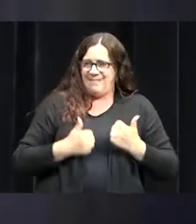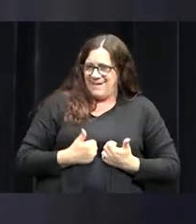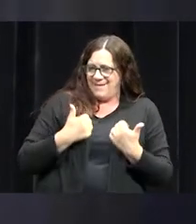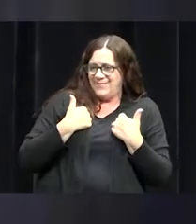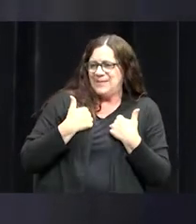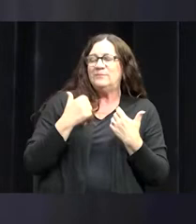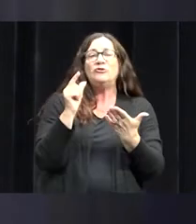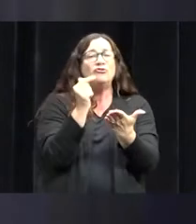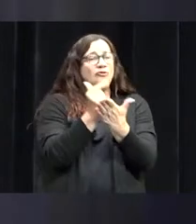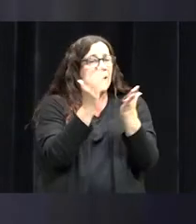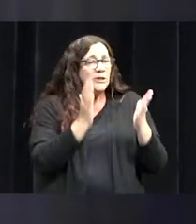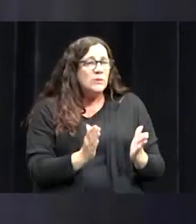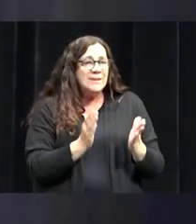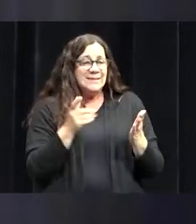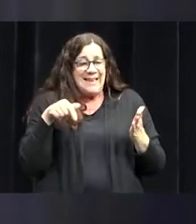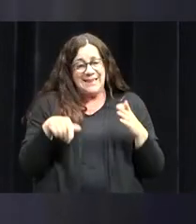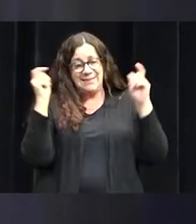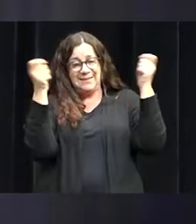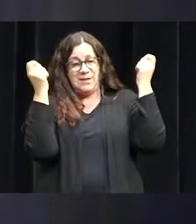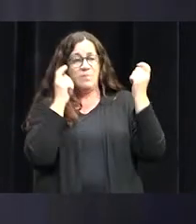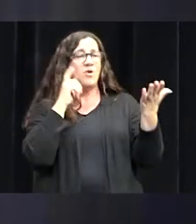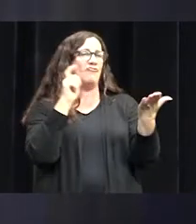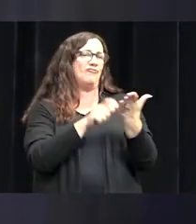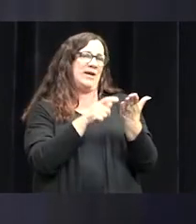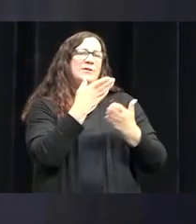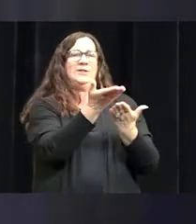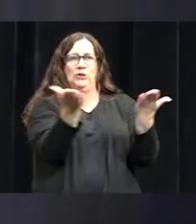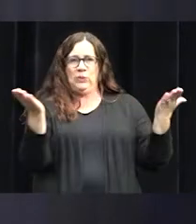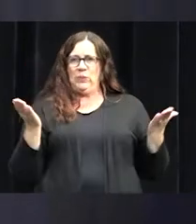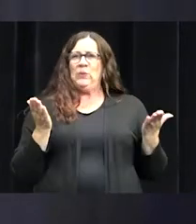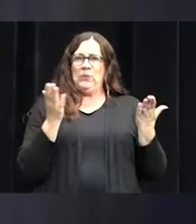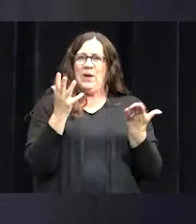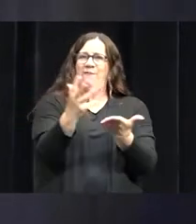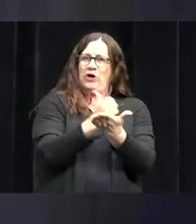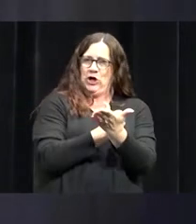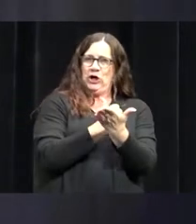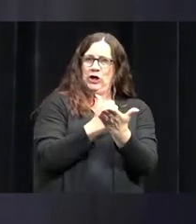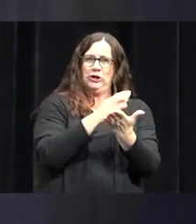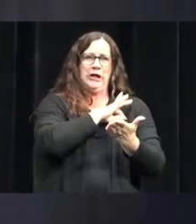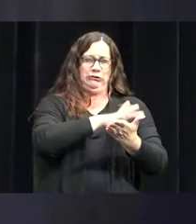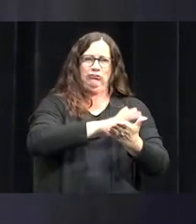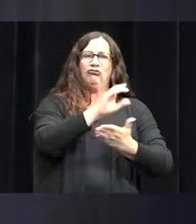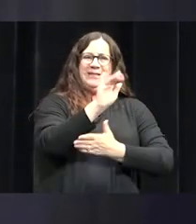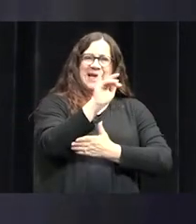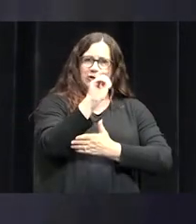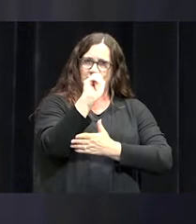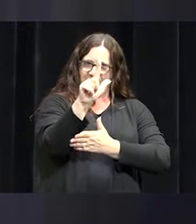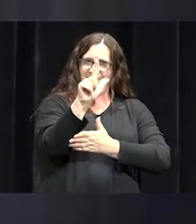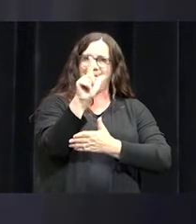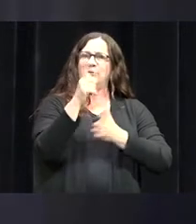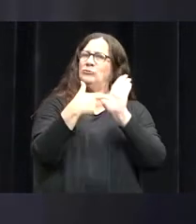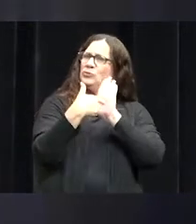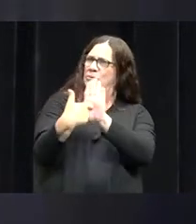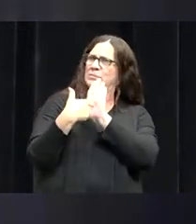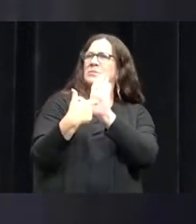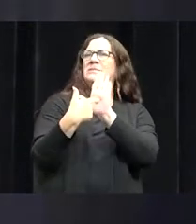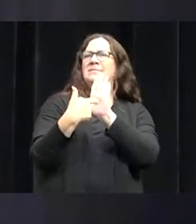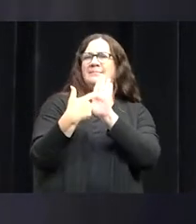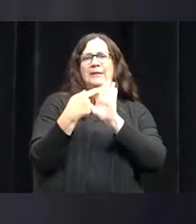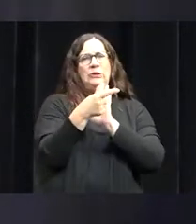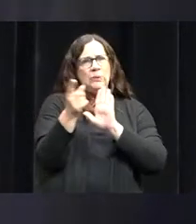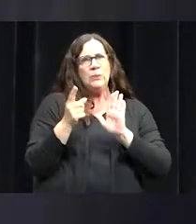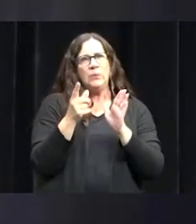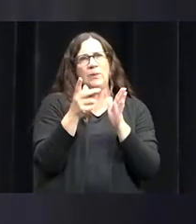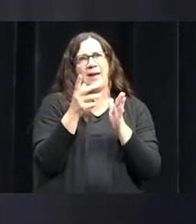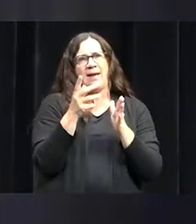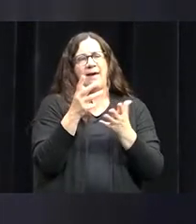ceremony recognizes that you have now earned a credential that demonstrates that you have attained a